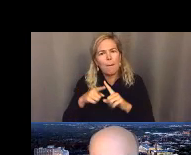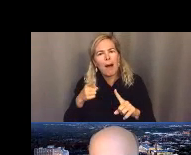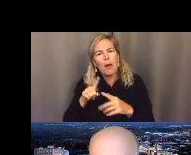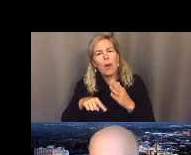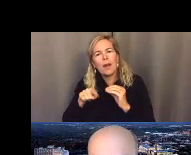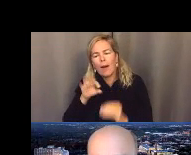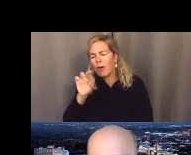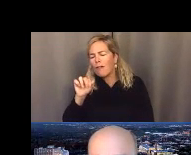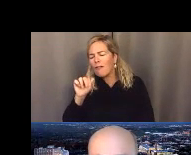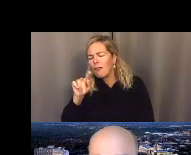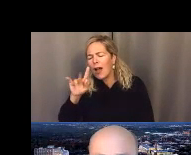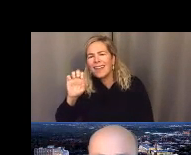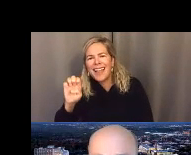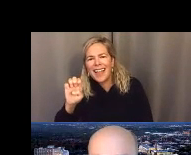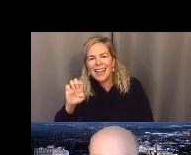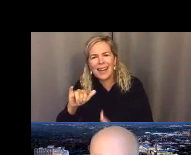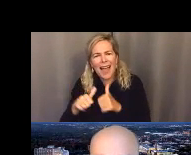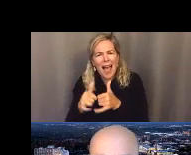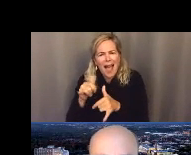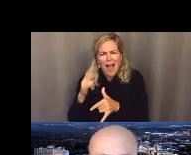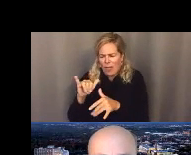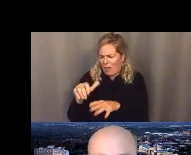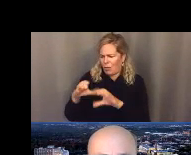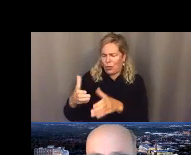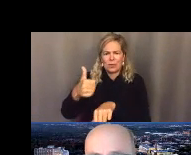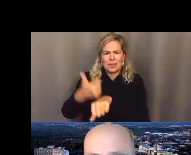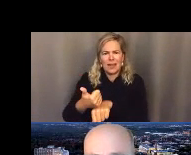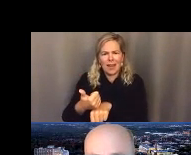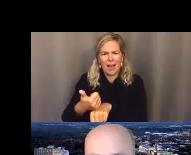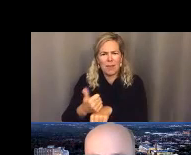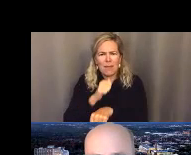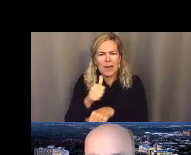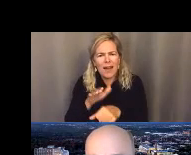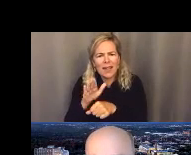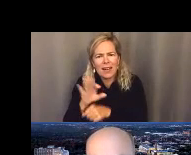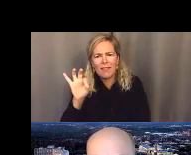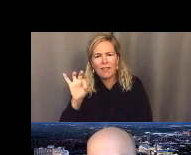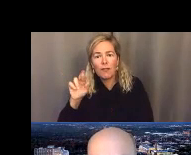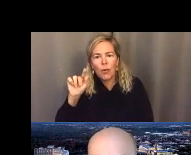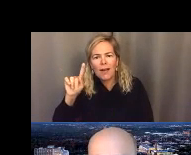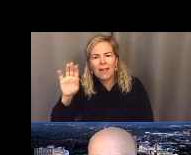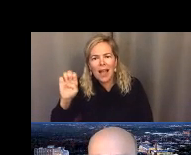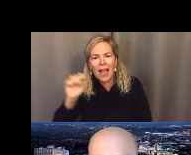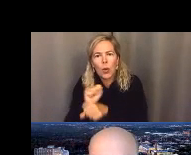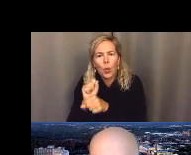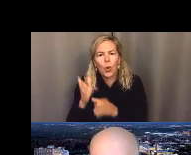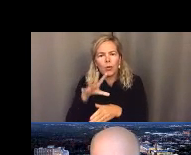task force. Please explain how this group was formed and why there are so few frontline workers. Right, so it came out of